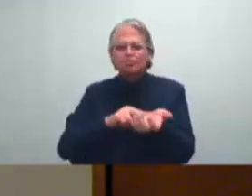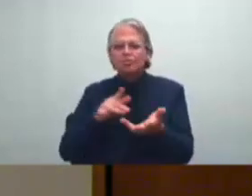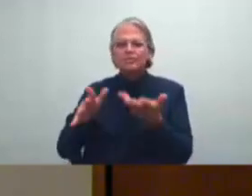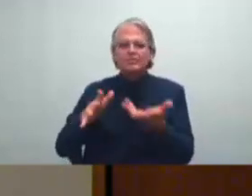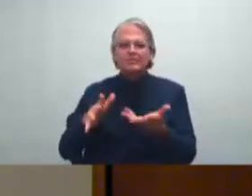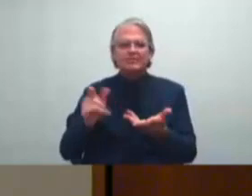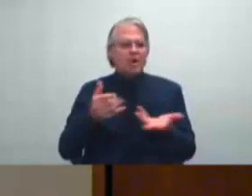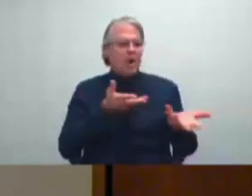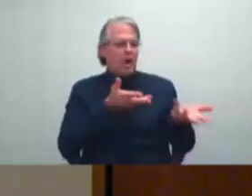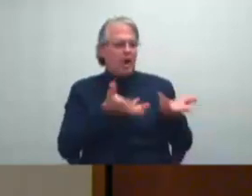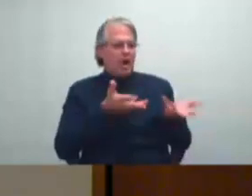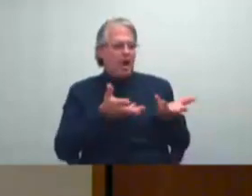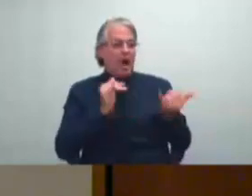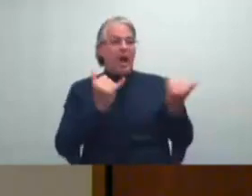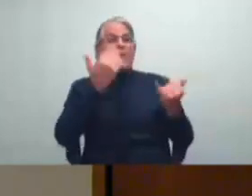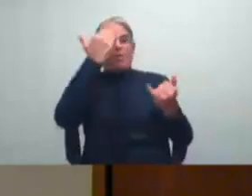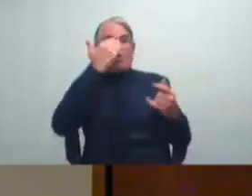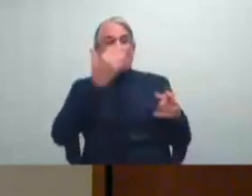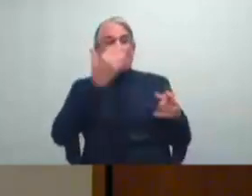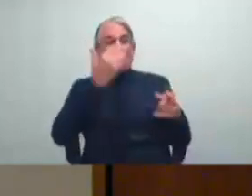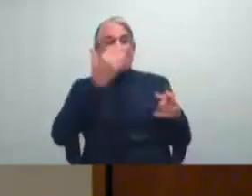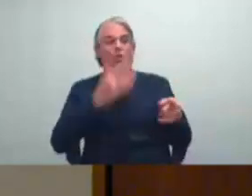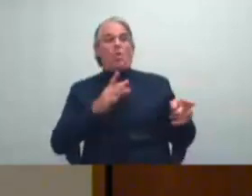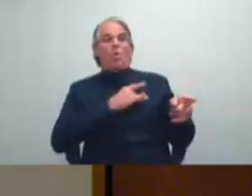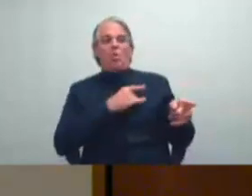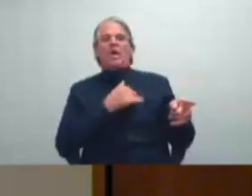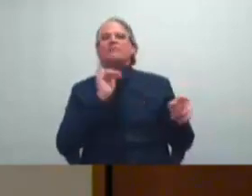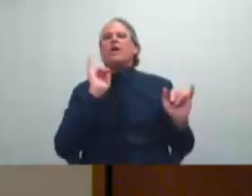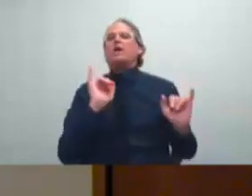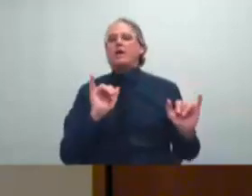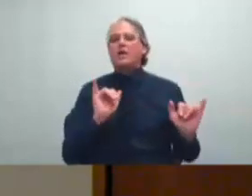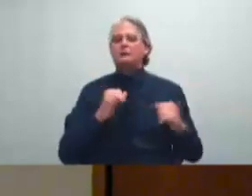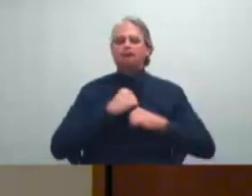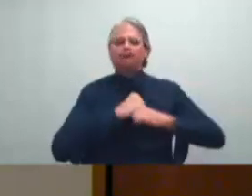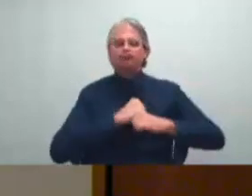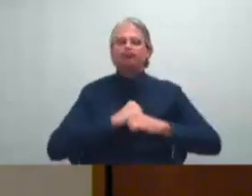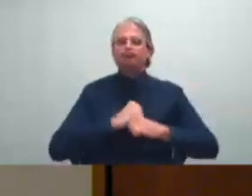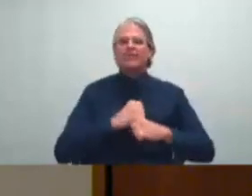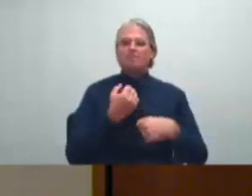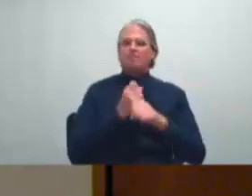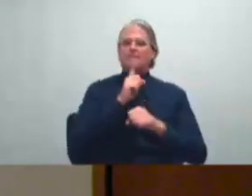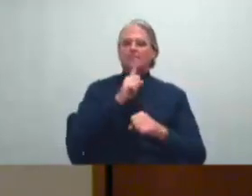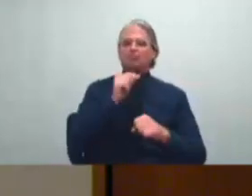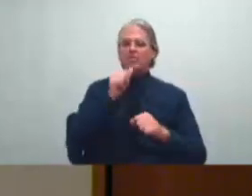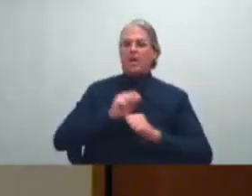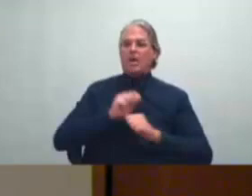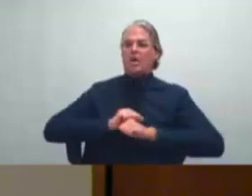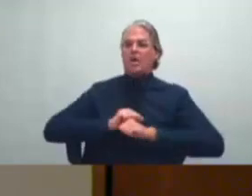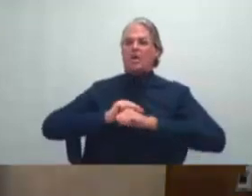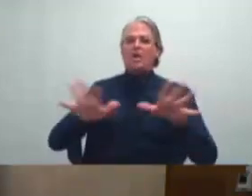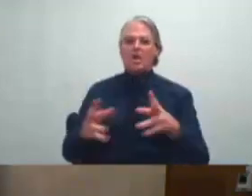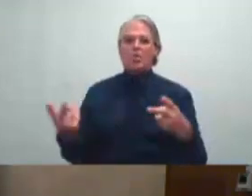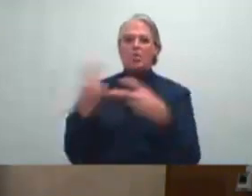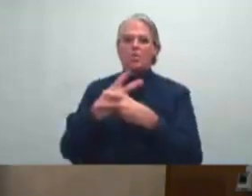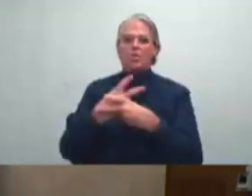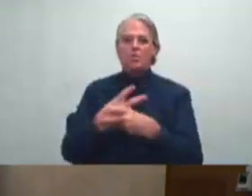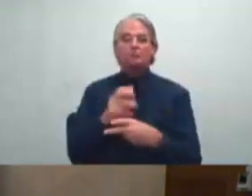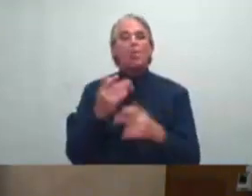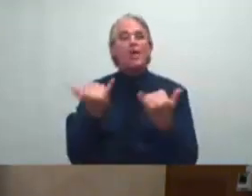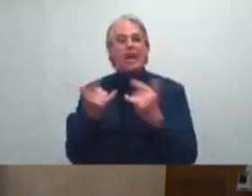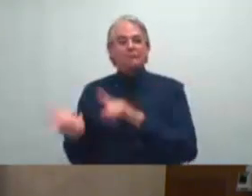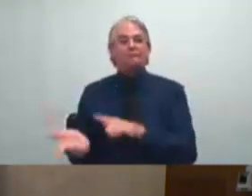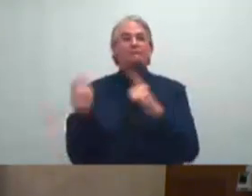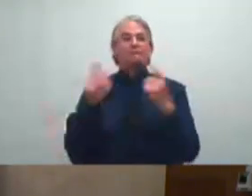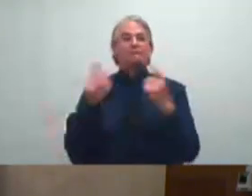our community. And with that, I think I will turn it back over to Madam Mayor. She will introduce our next panelist. All right, thank you so